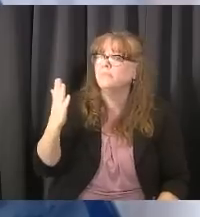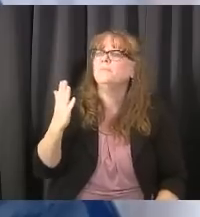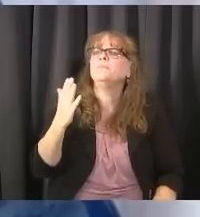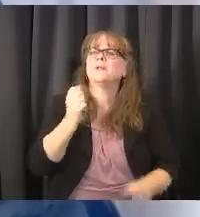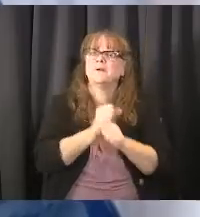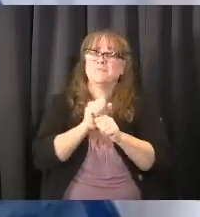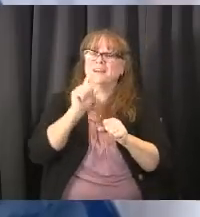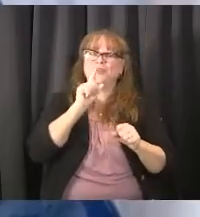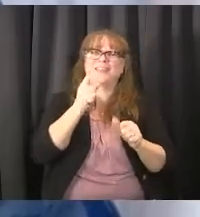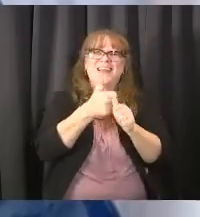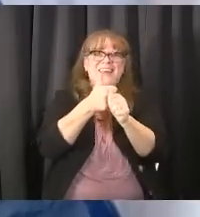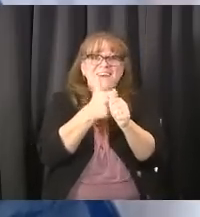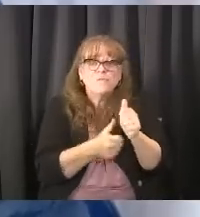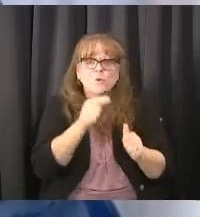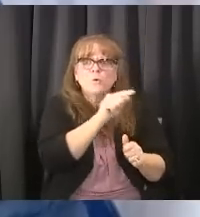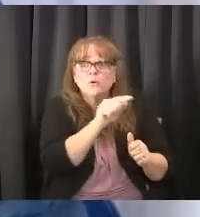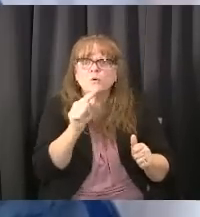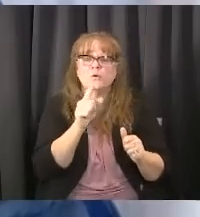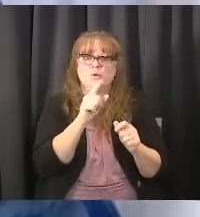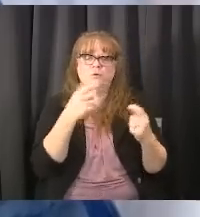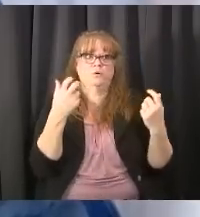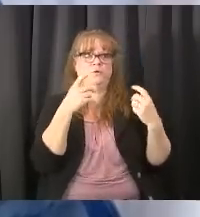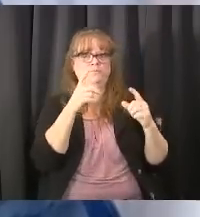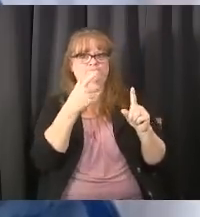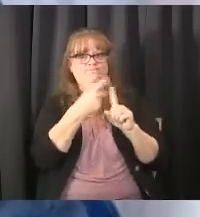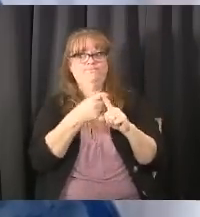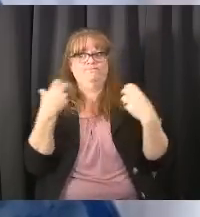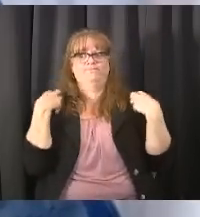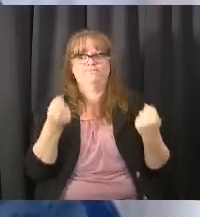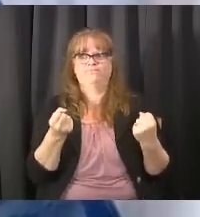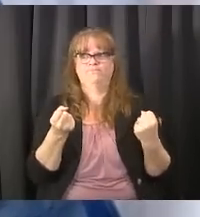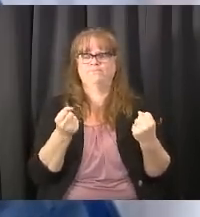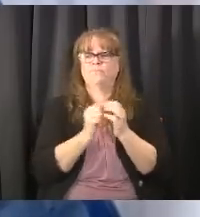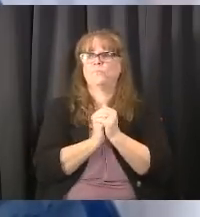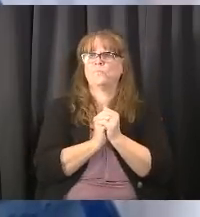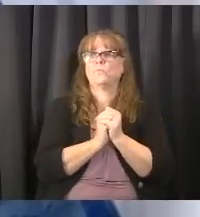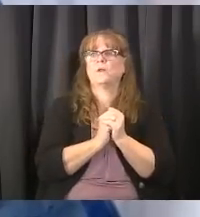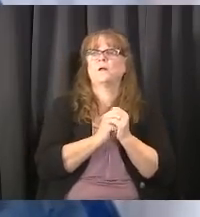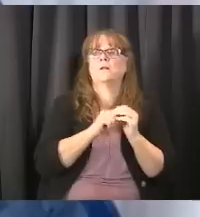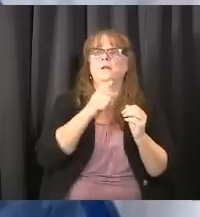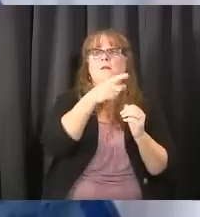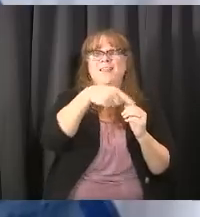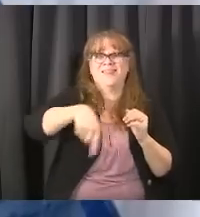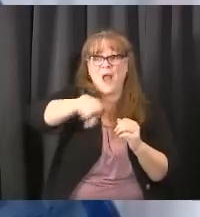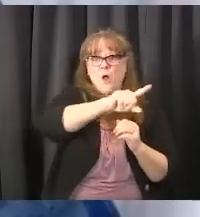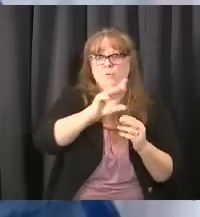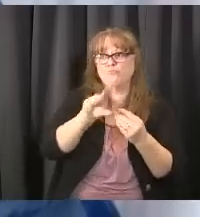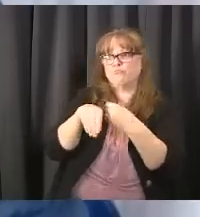able to also segment your own customers to reach out to people 70 and up. So thank you to UCHealth.